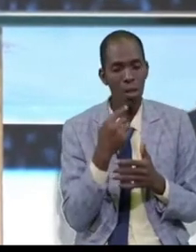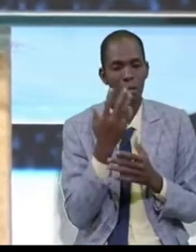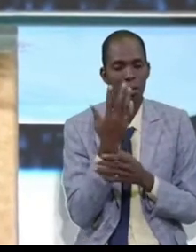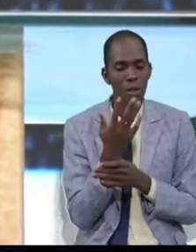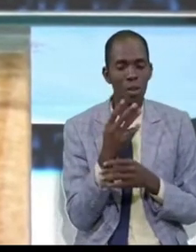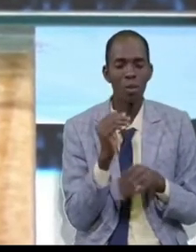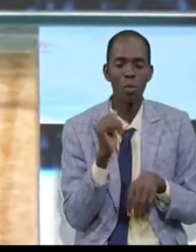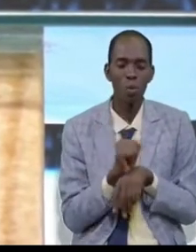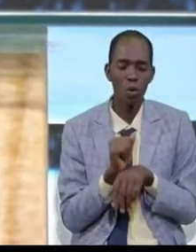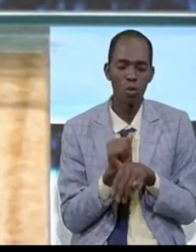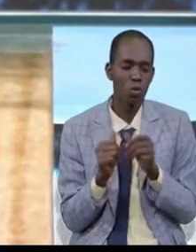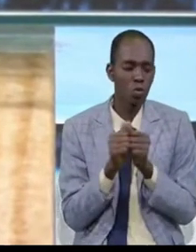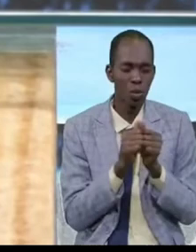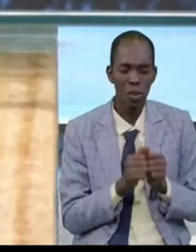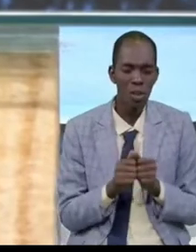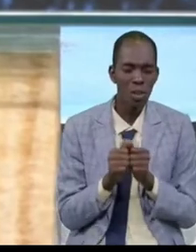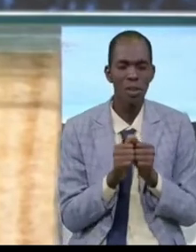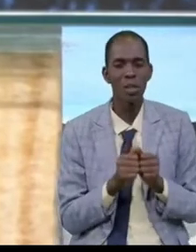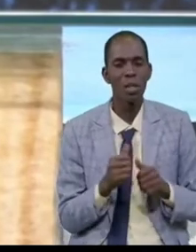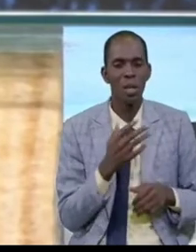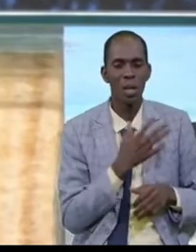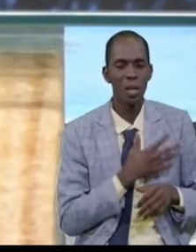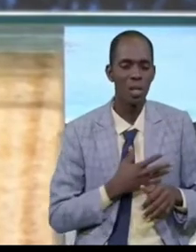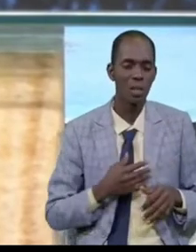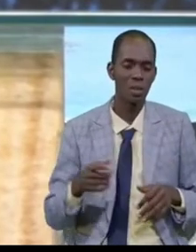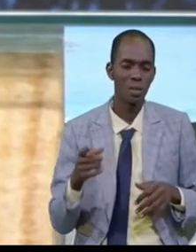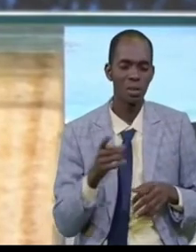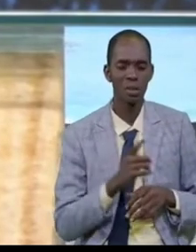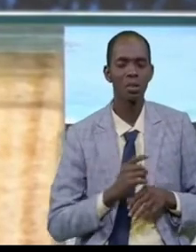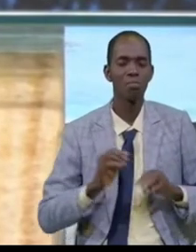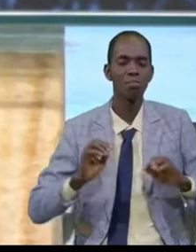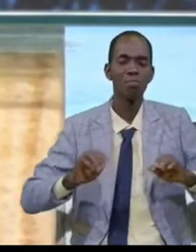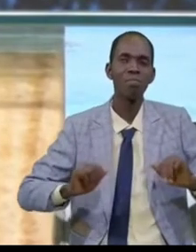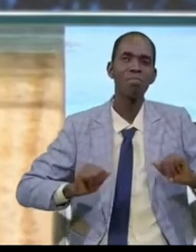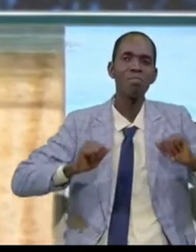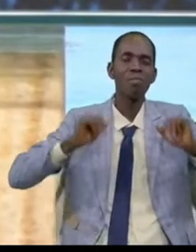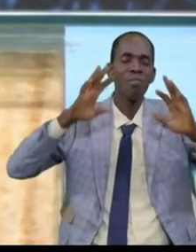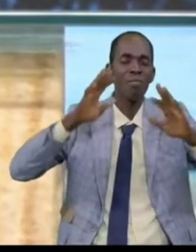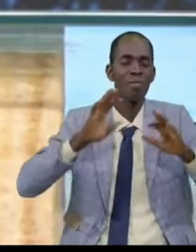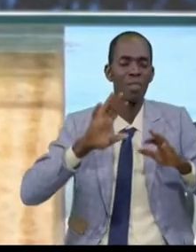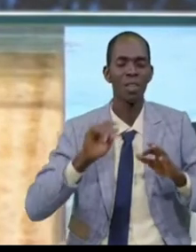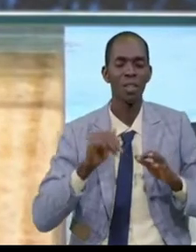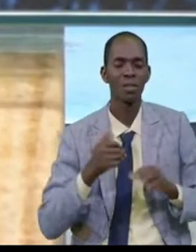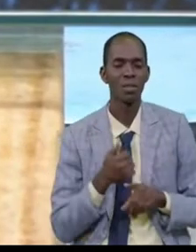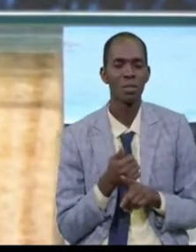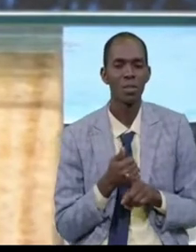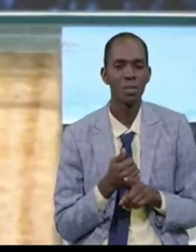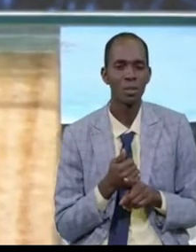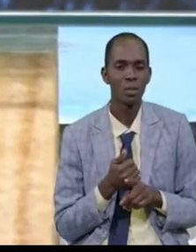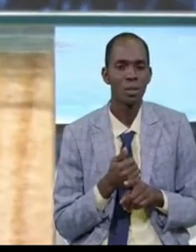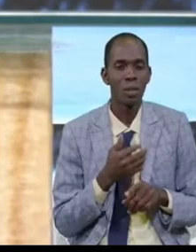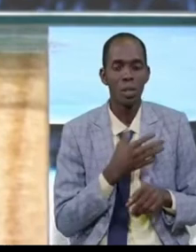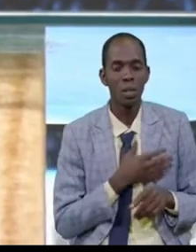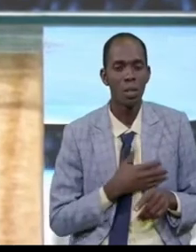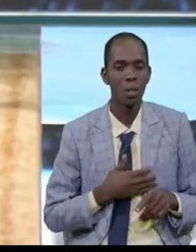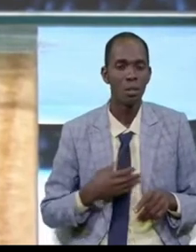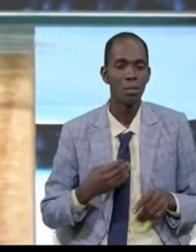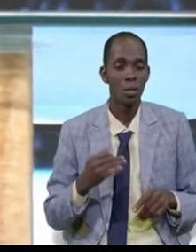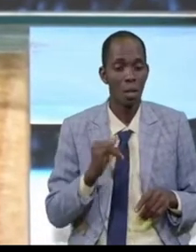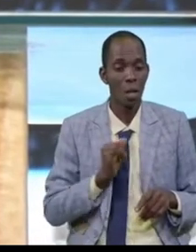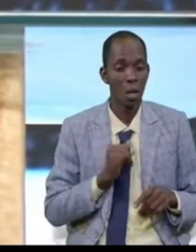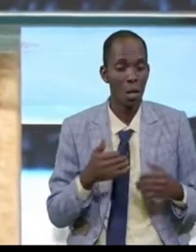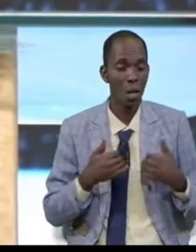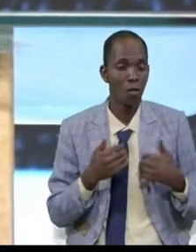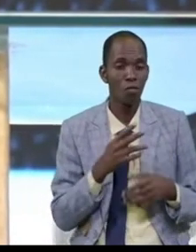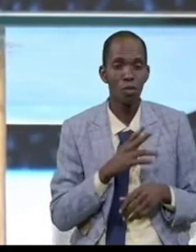they cooperate together. Now again, the head to the feet, the highest to the lowest, I have no